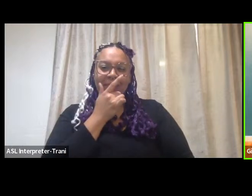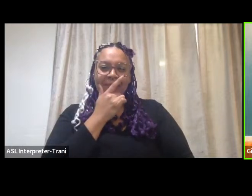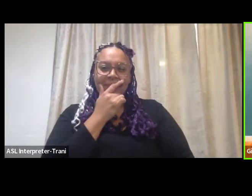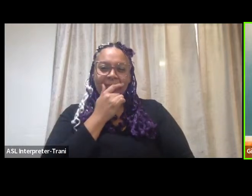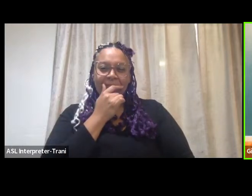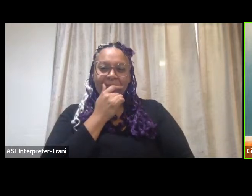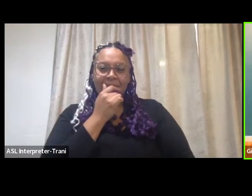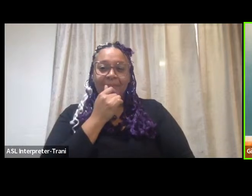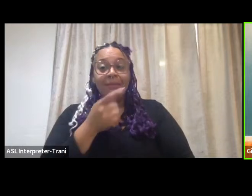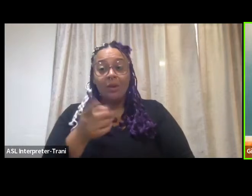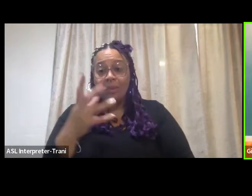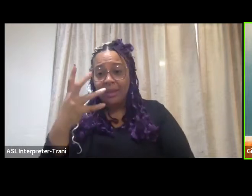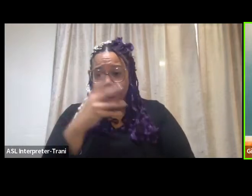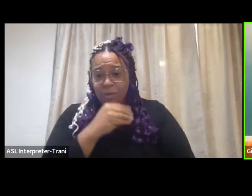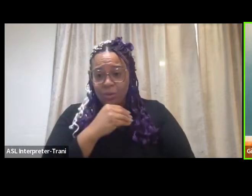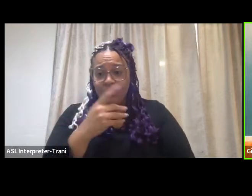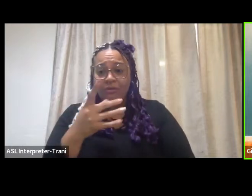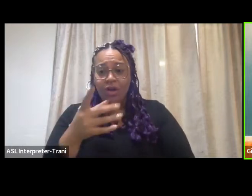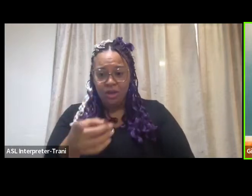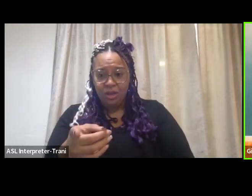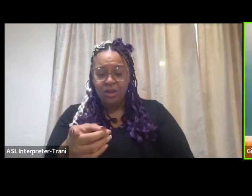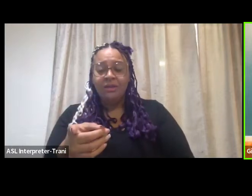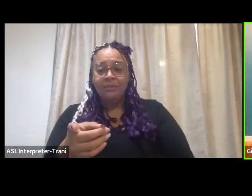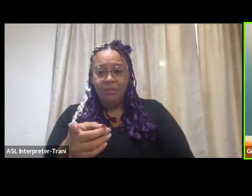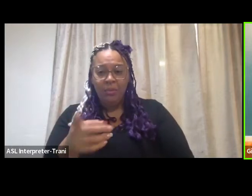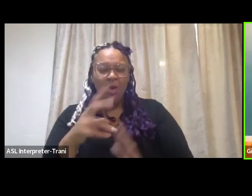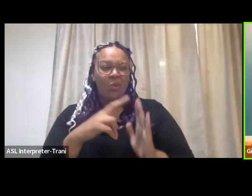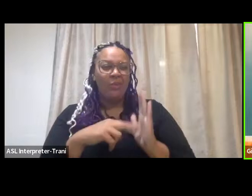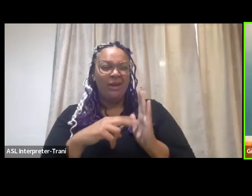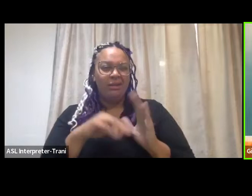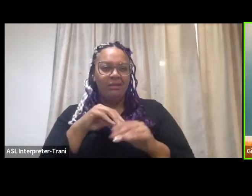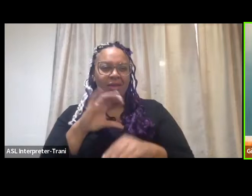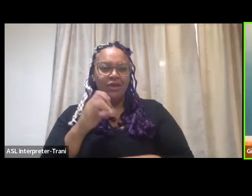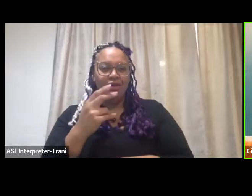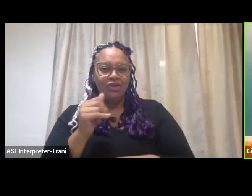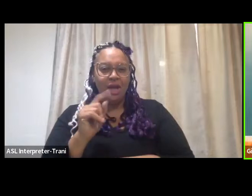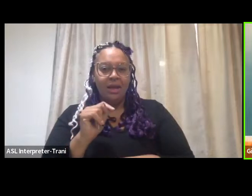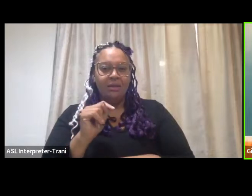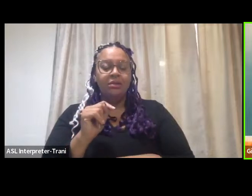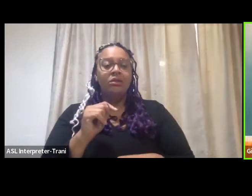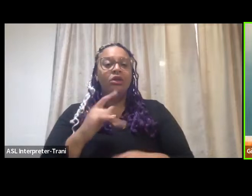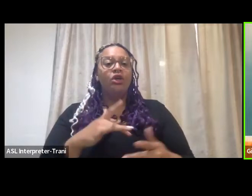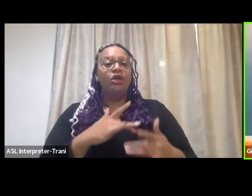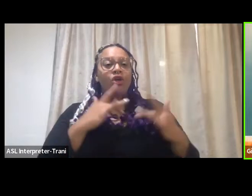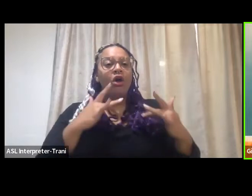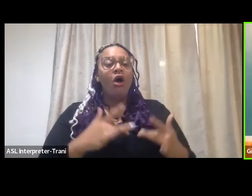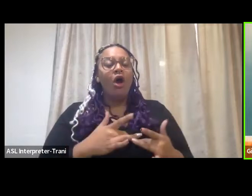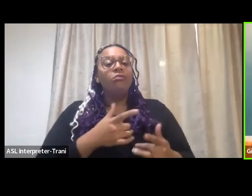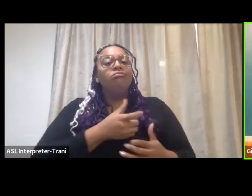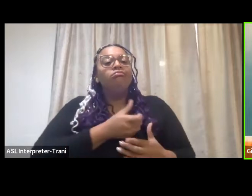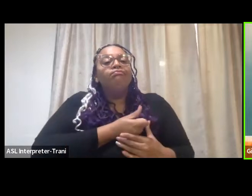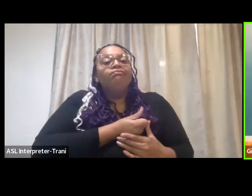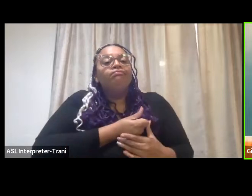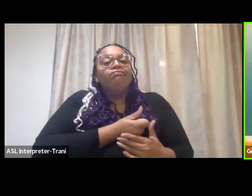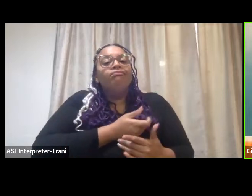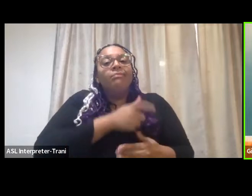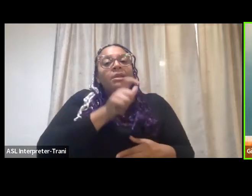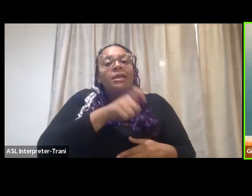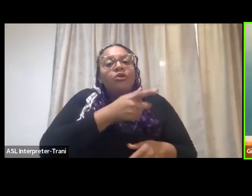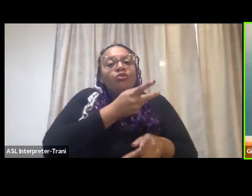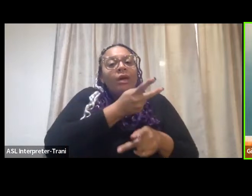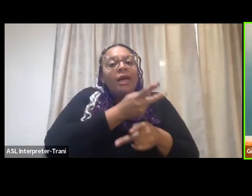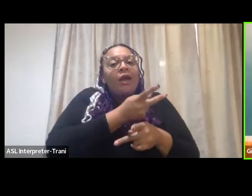That's beautiful. Yep, yep, yep, yep, yep. Hold your heart well means to carefully protect and cherish